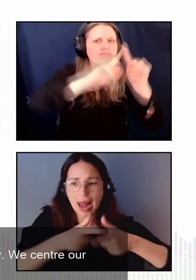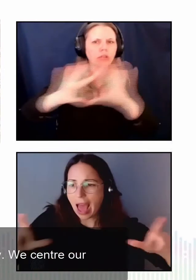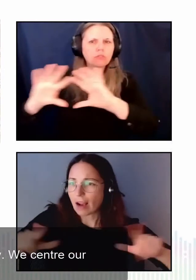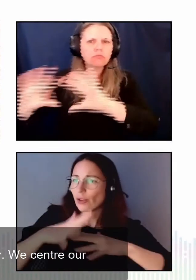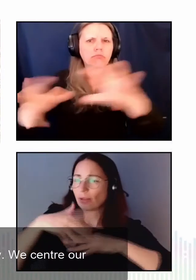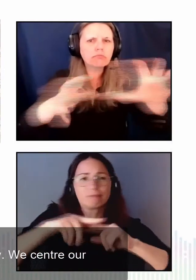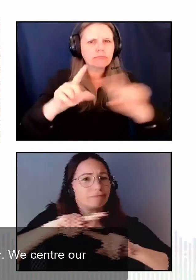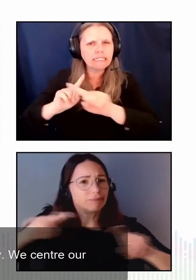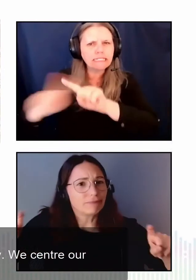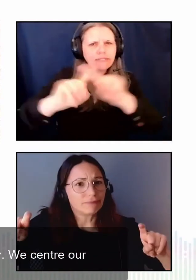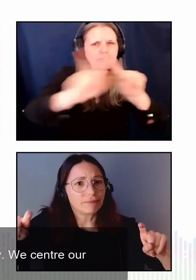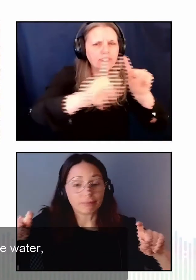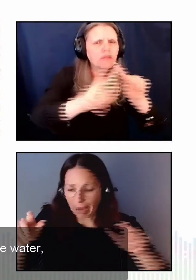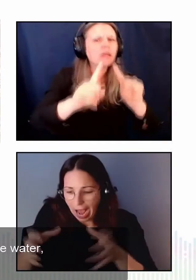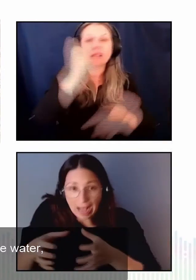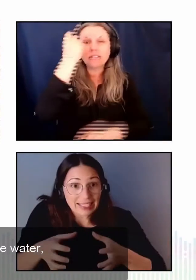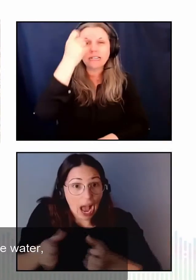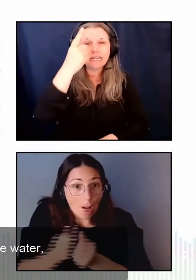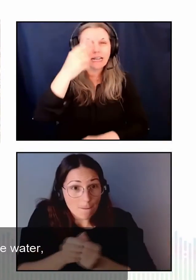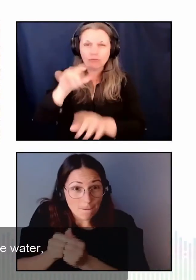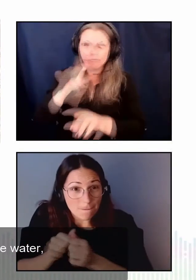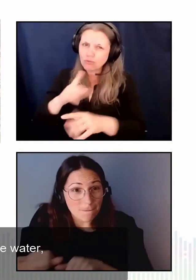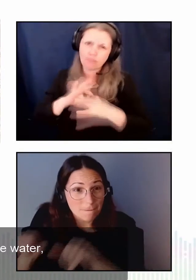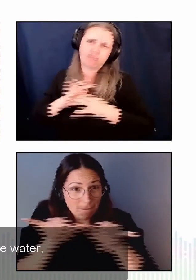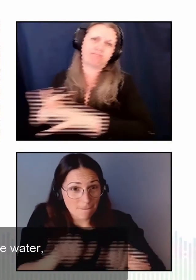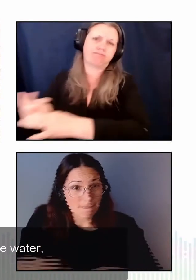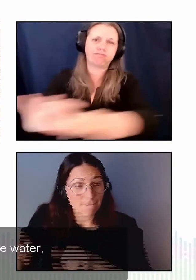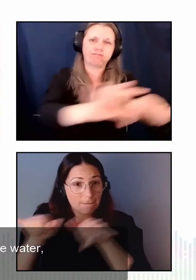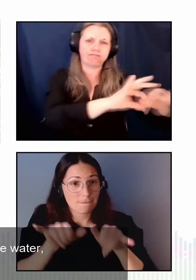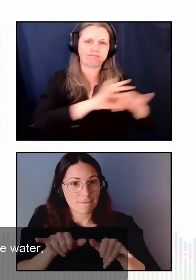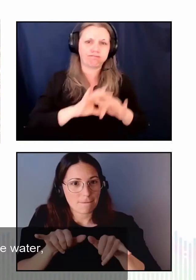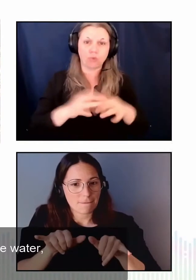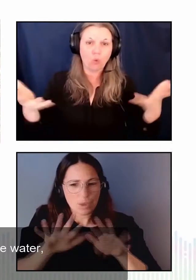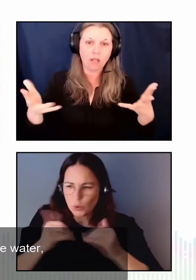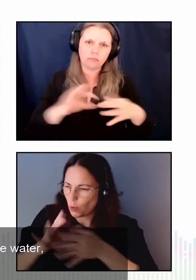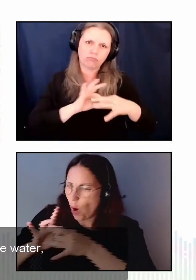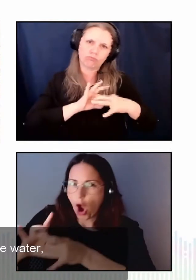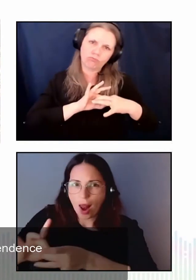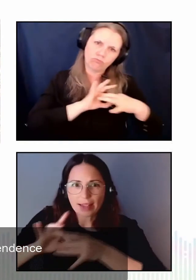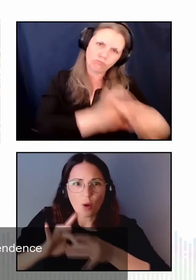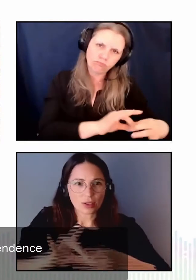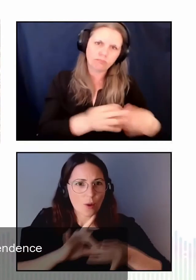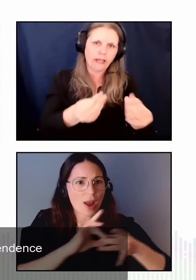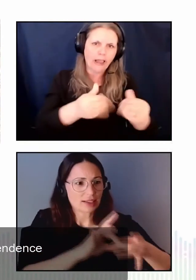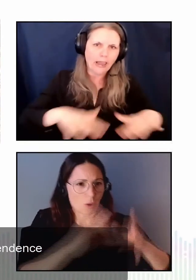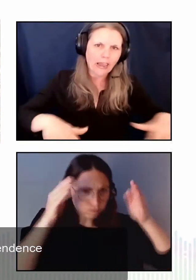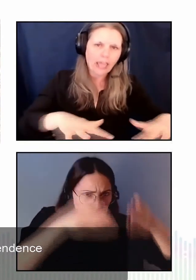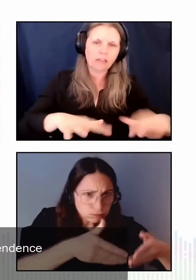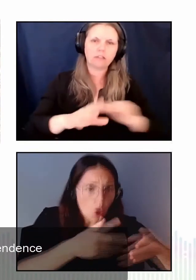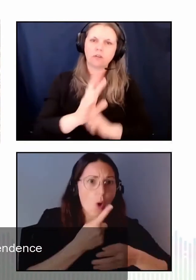commonality. We center our interrelationships with the land and the water and the animals. We understand